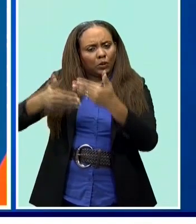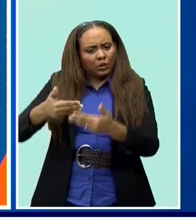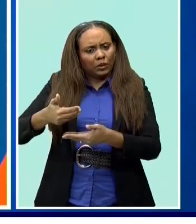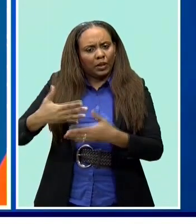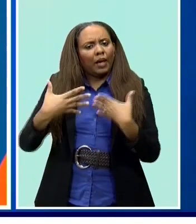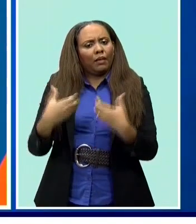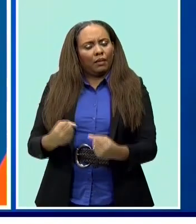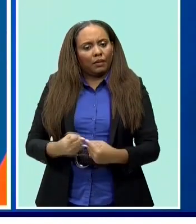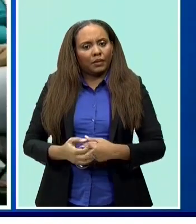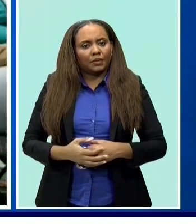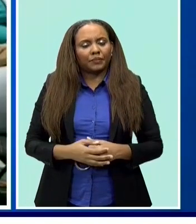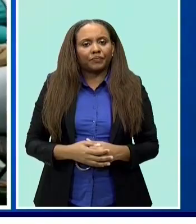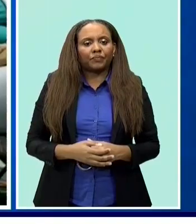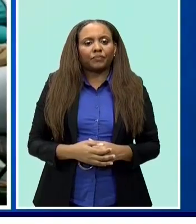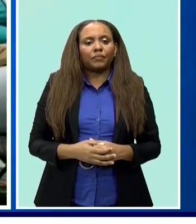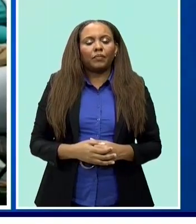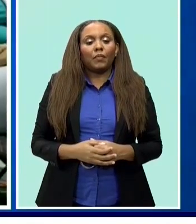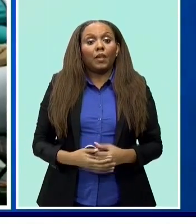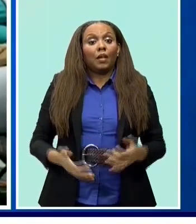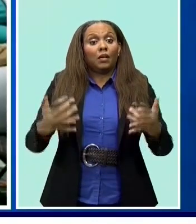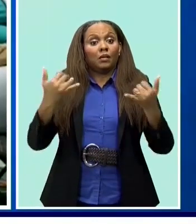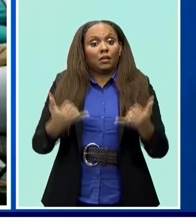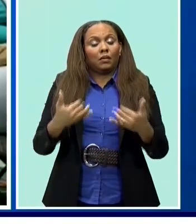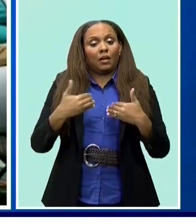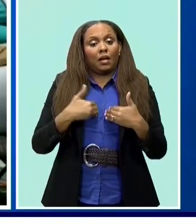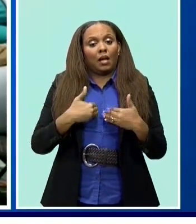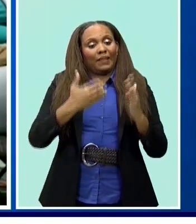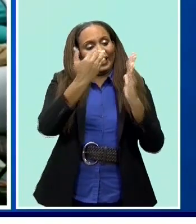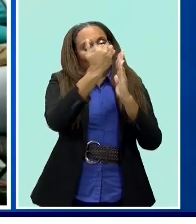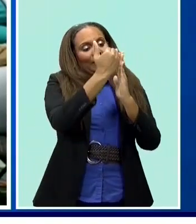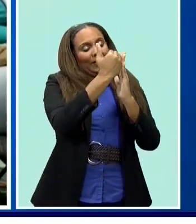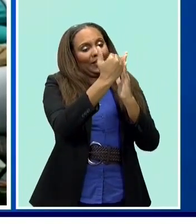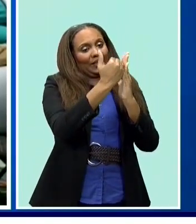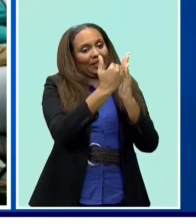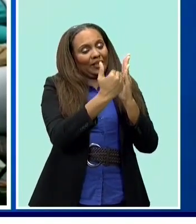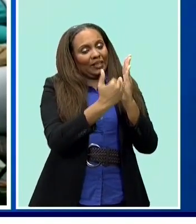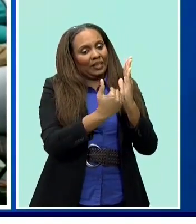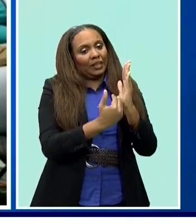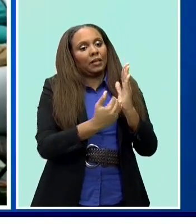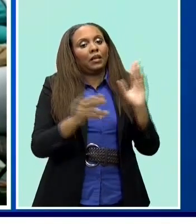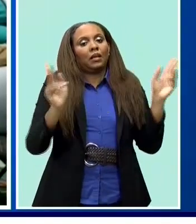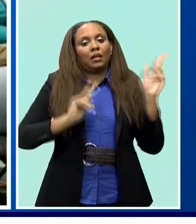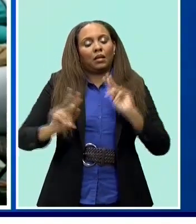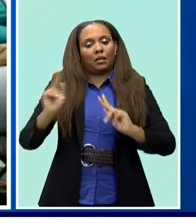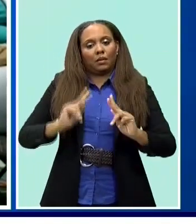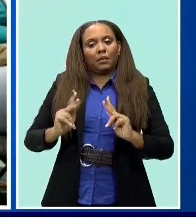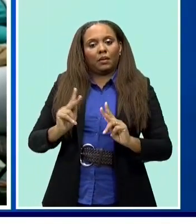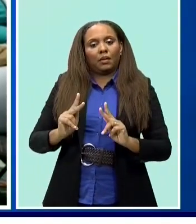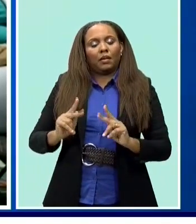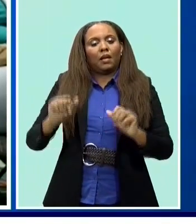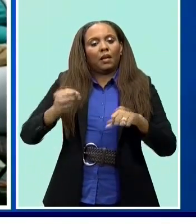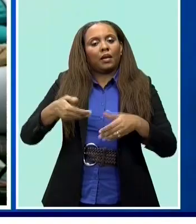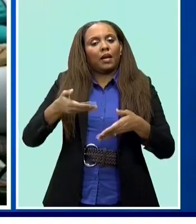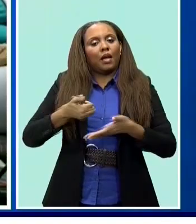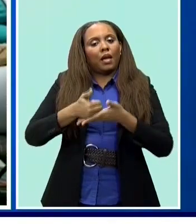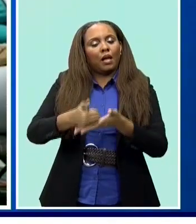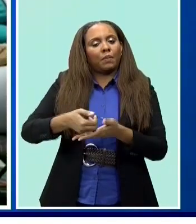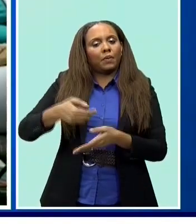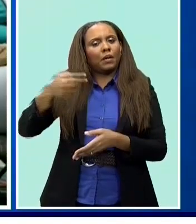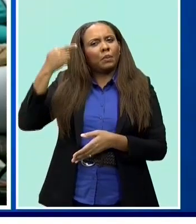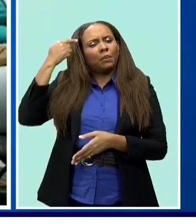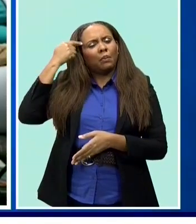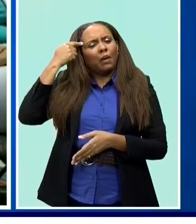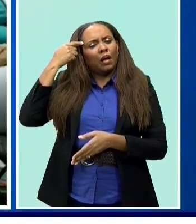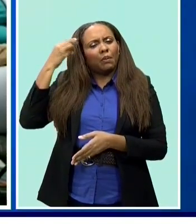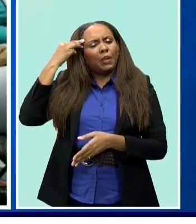We have now a register of psychological first aiders which are ready to be deployed, but we also